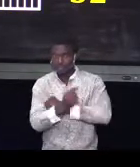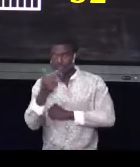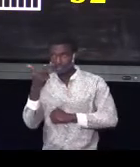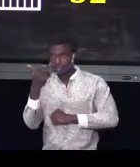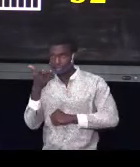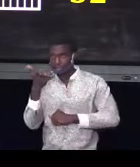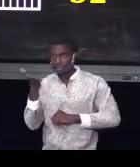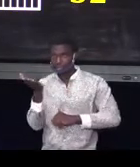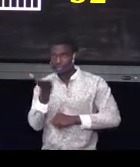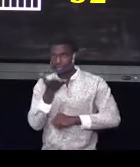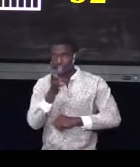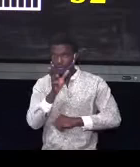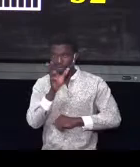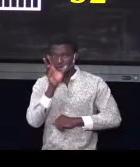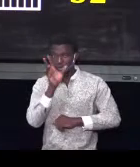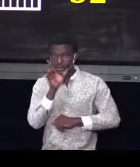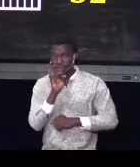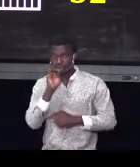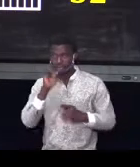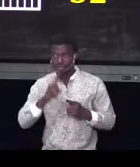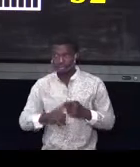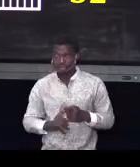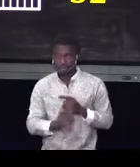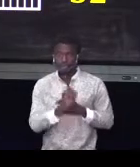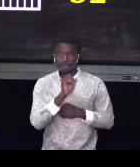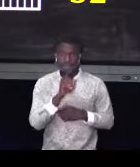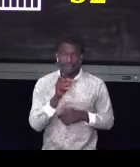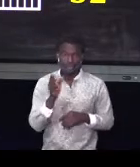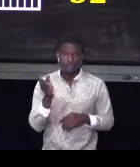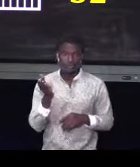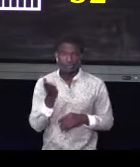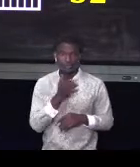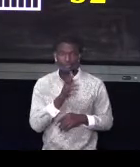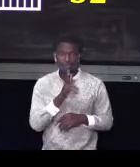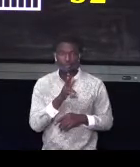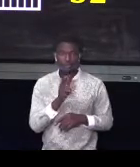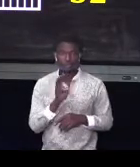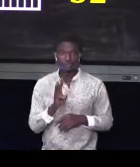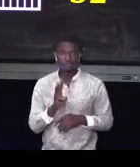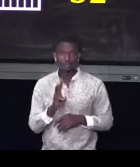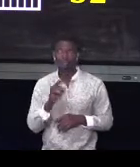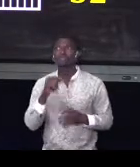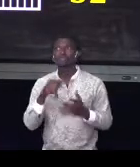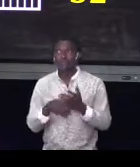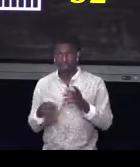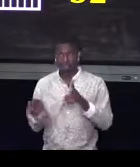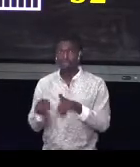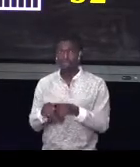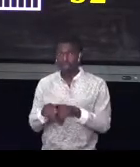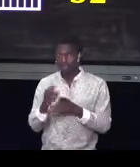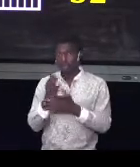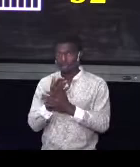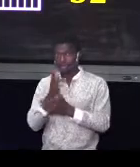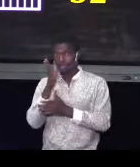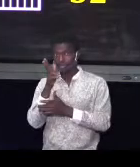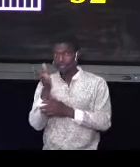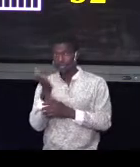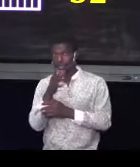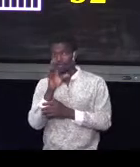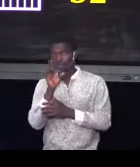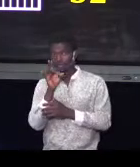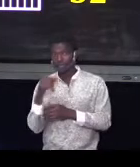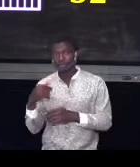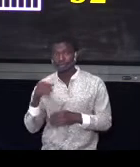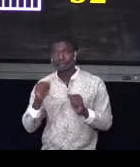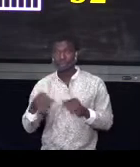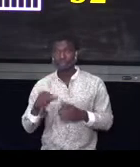something all over 32. And so what we can do is that this same 3 over 8, we can divide it into 32 parts. This same fraction, we can